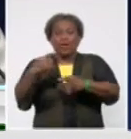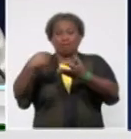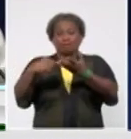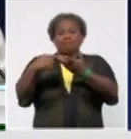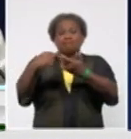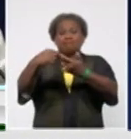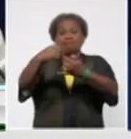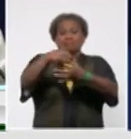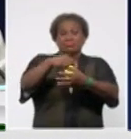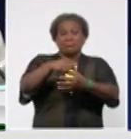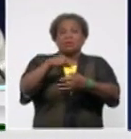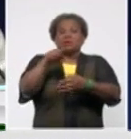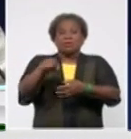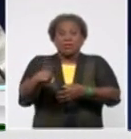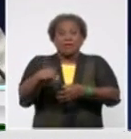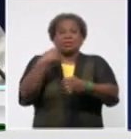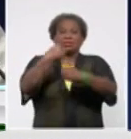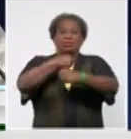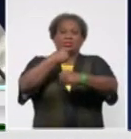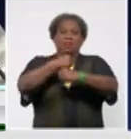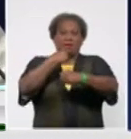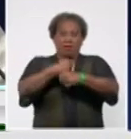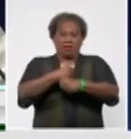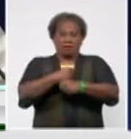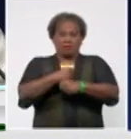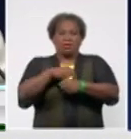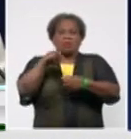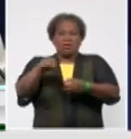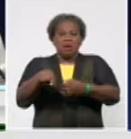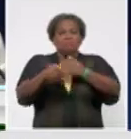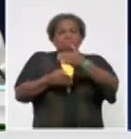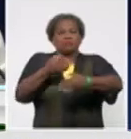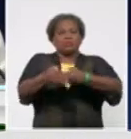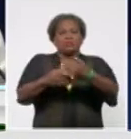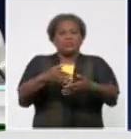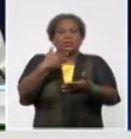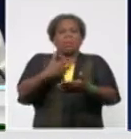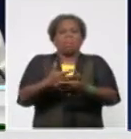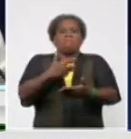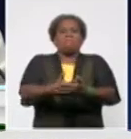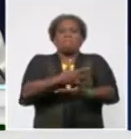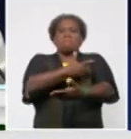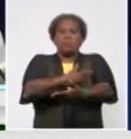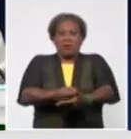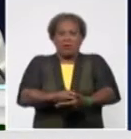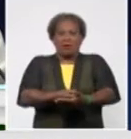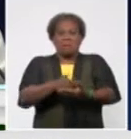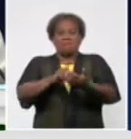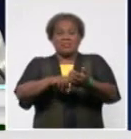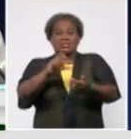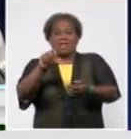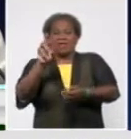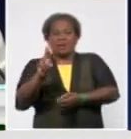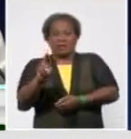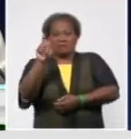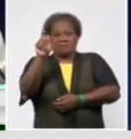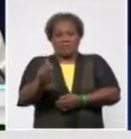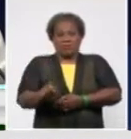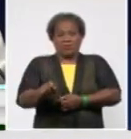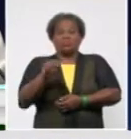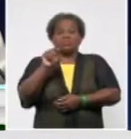916 in Havana's Hygiene, Epidemiology and Microbiology Center, 208 in Santiago de Cubas,